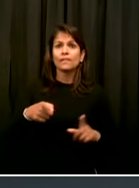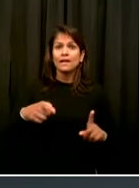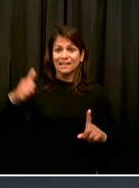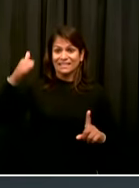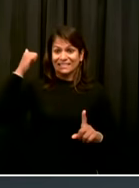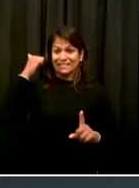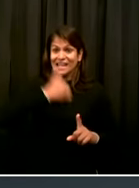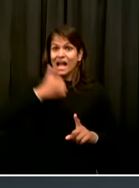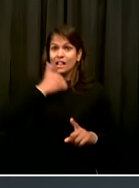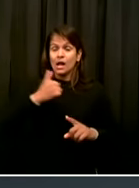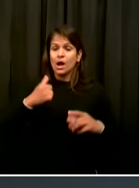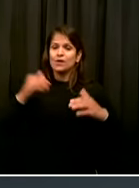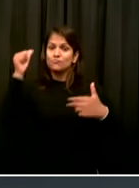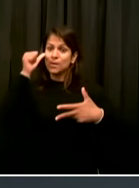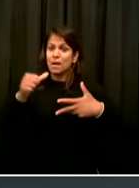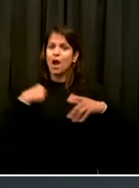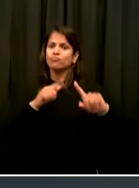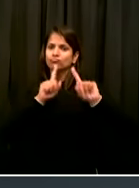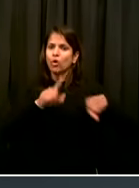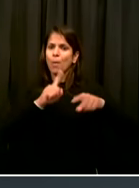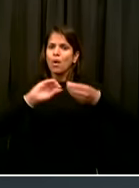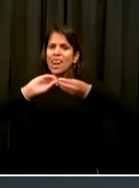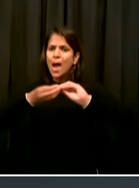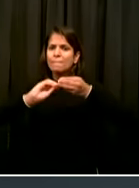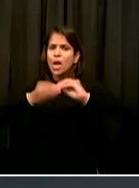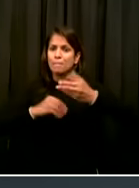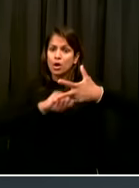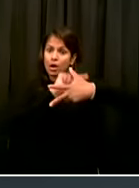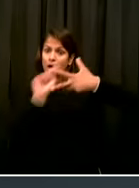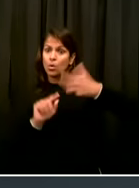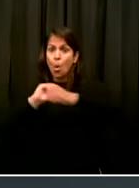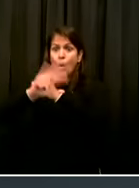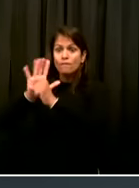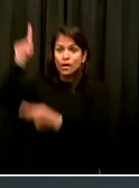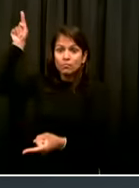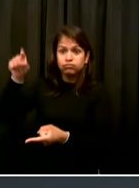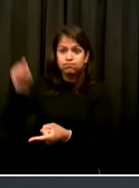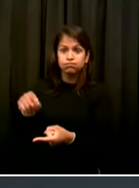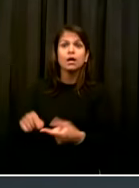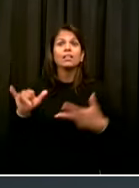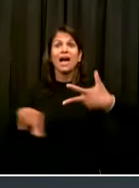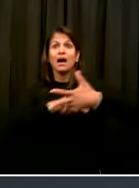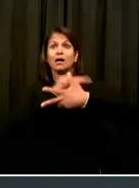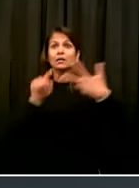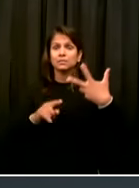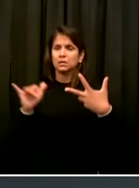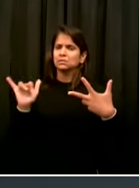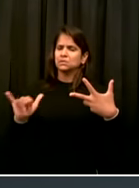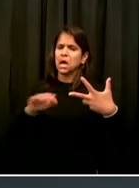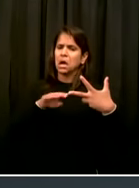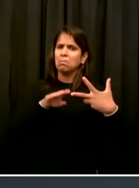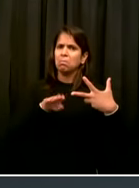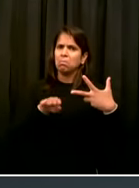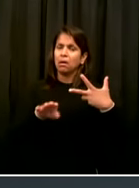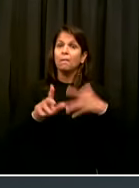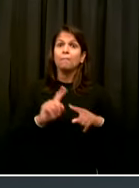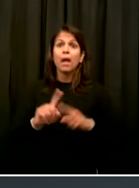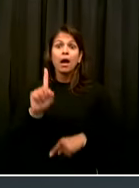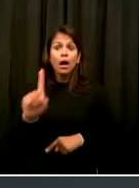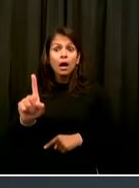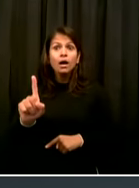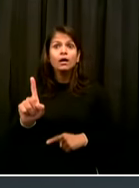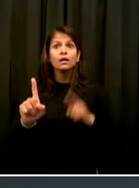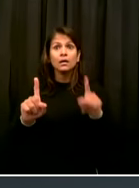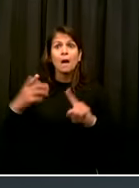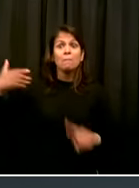crisis, we've used more or less the same type of indicators. But as we've looked at the situation, we recognize that there's